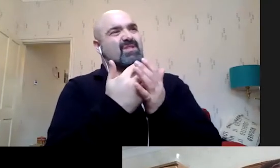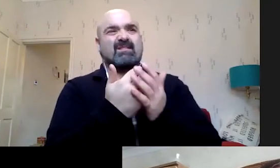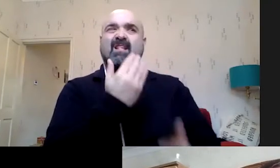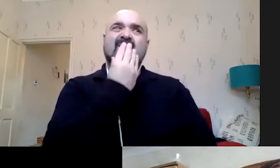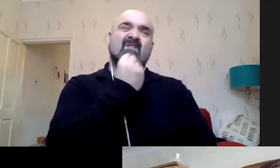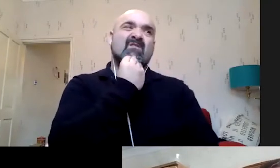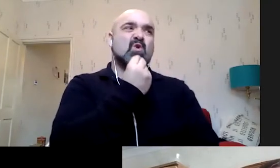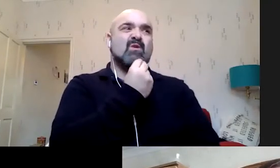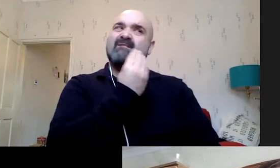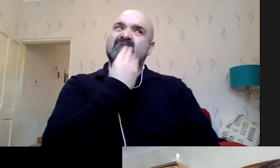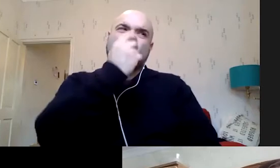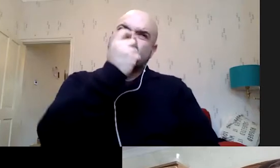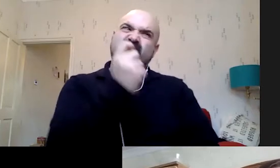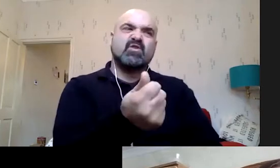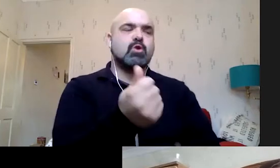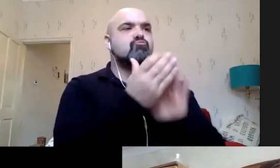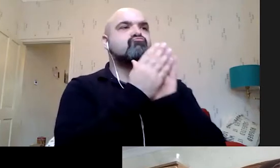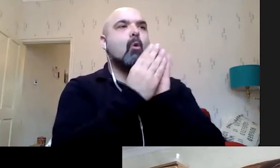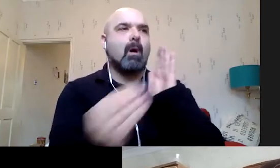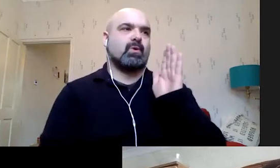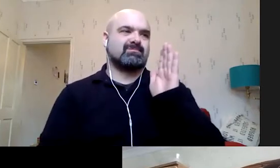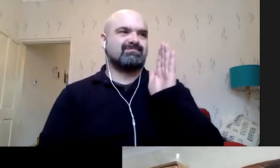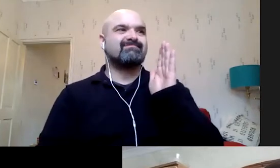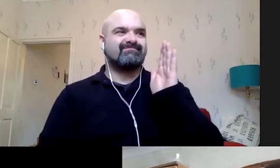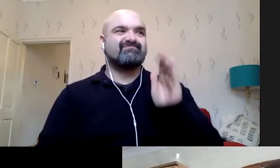models. And I think there was a huge